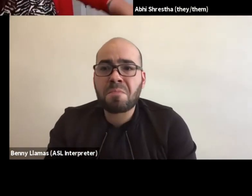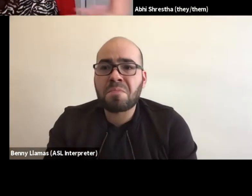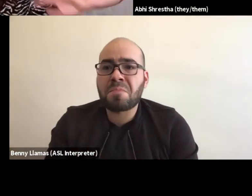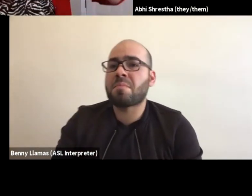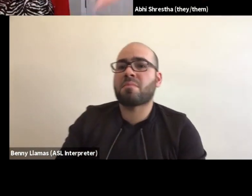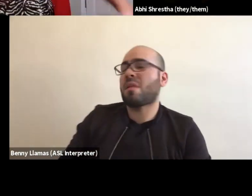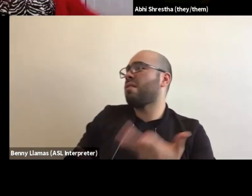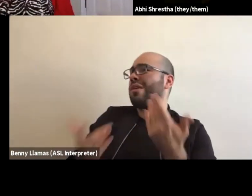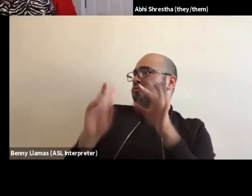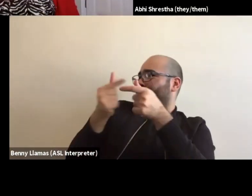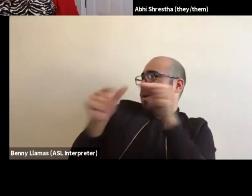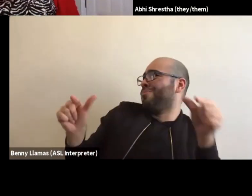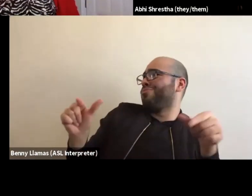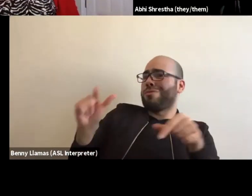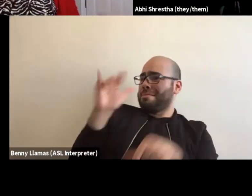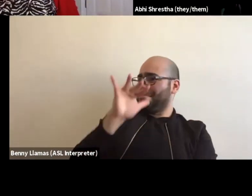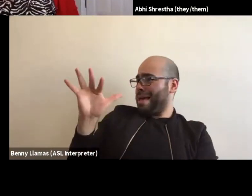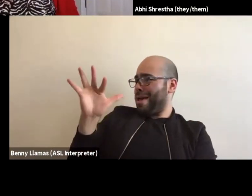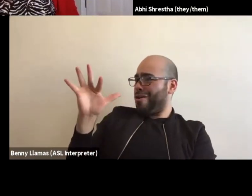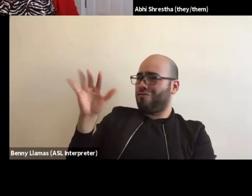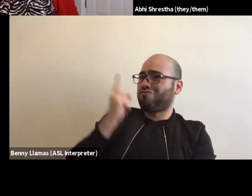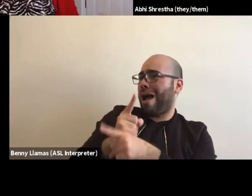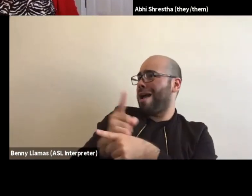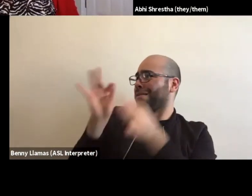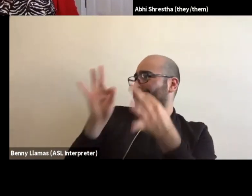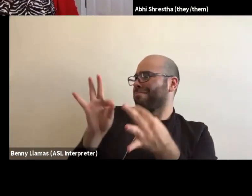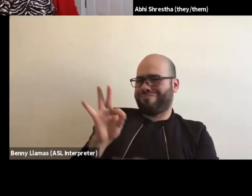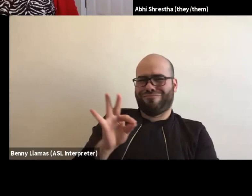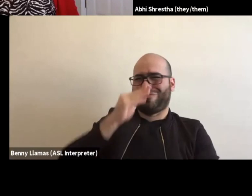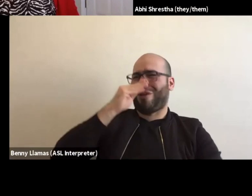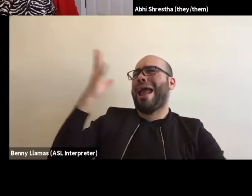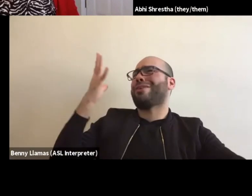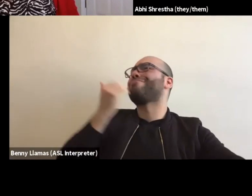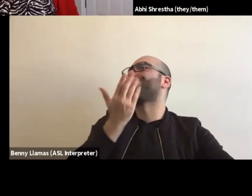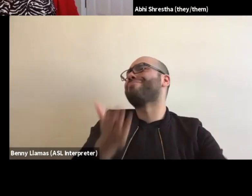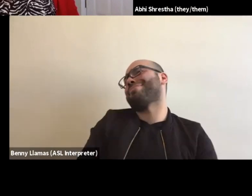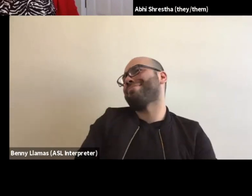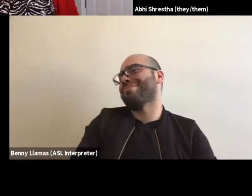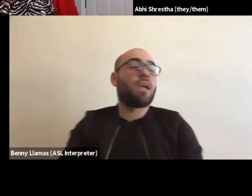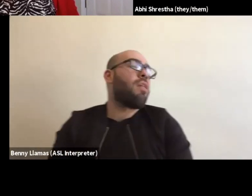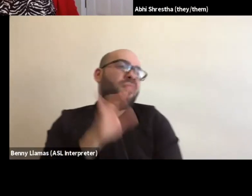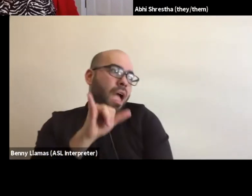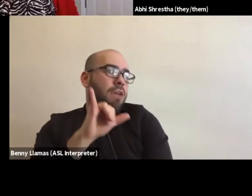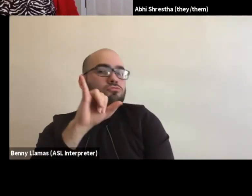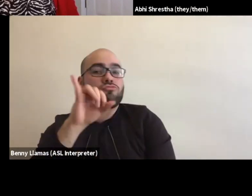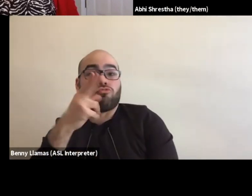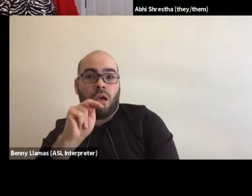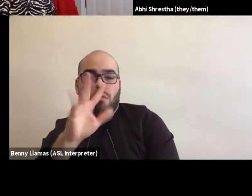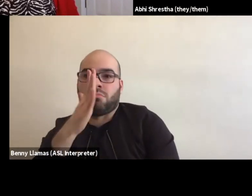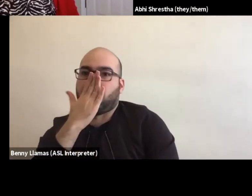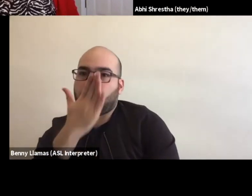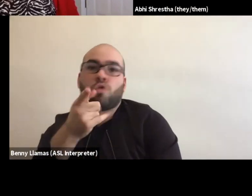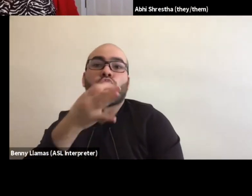cares? Yeah. No one cares. Awesome. So John, thank you so much for being awesome. John is going to play the song